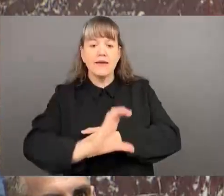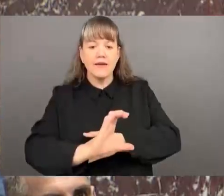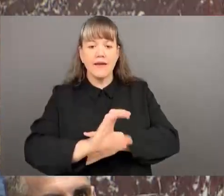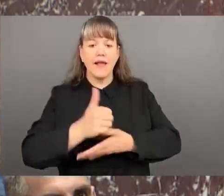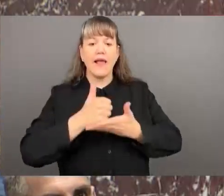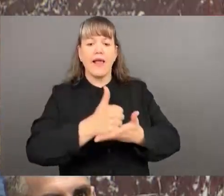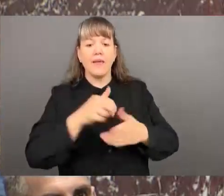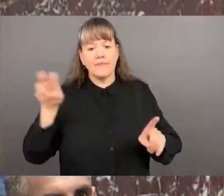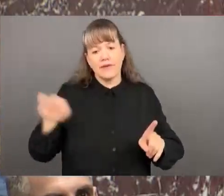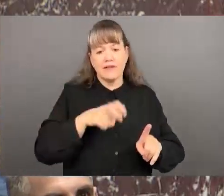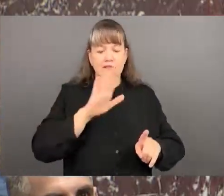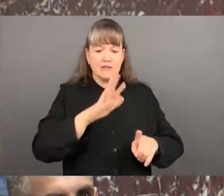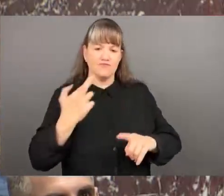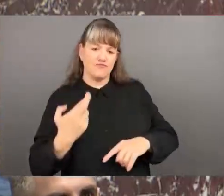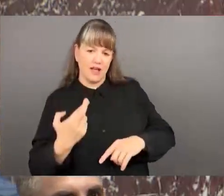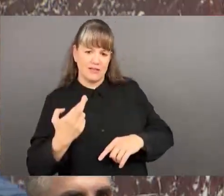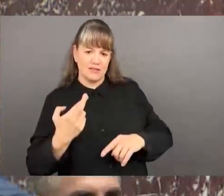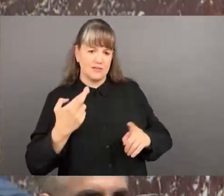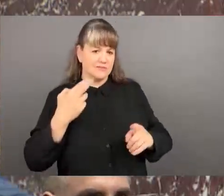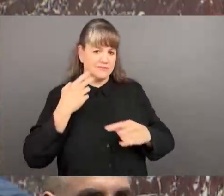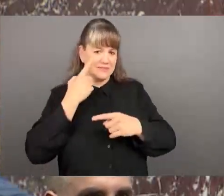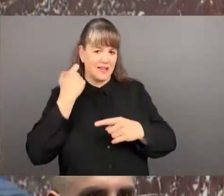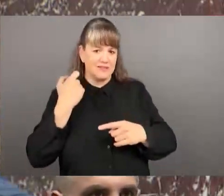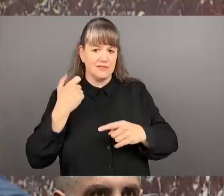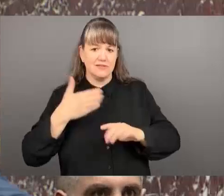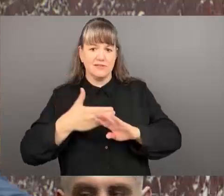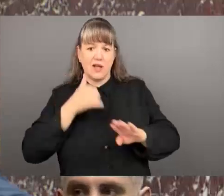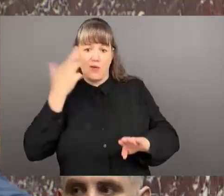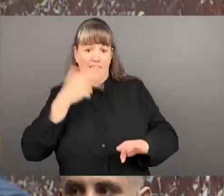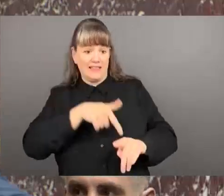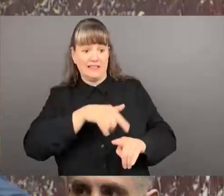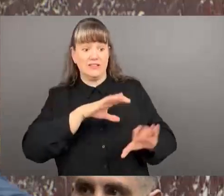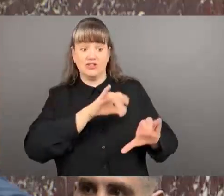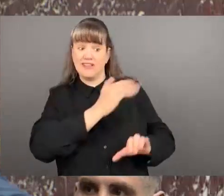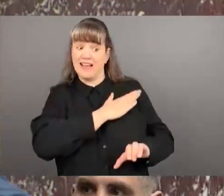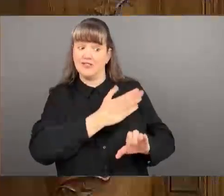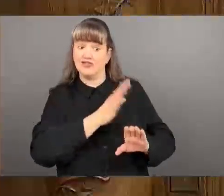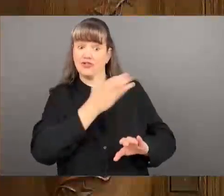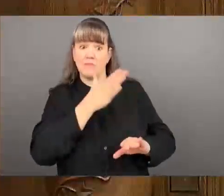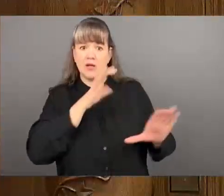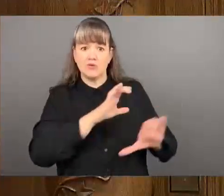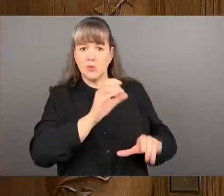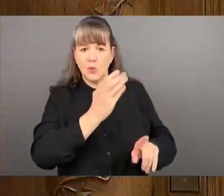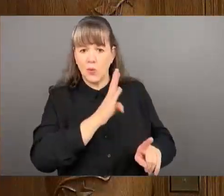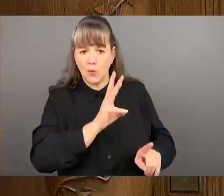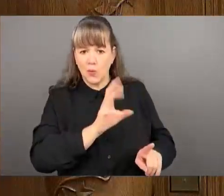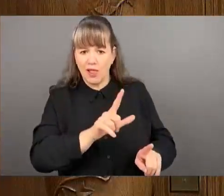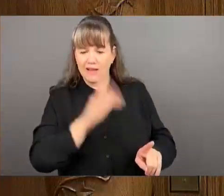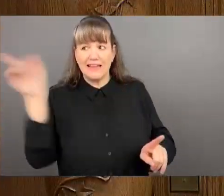job properly, and the Premier knows it. Member, it's